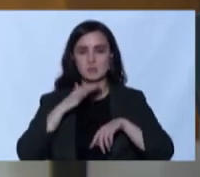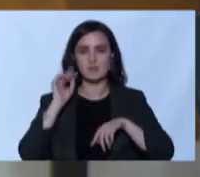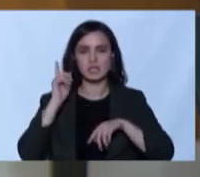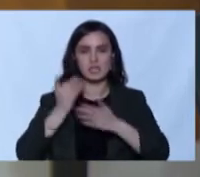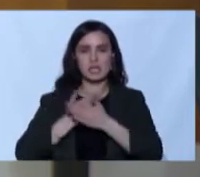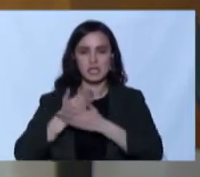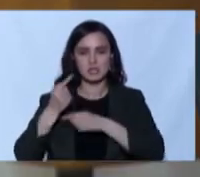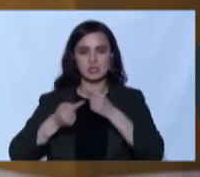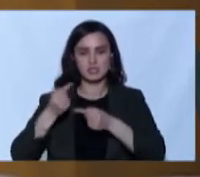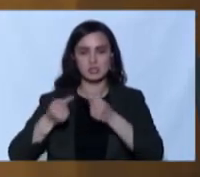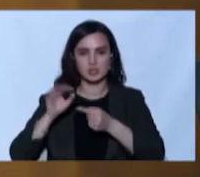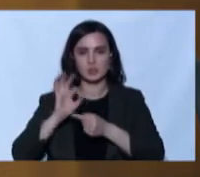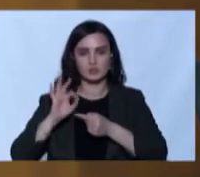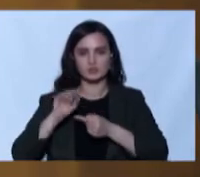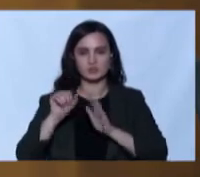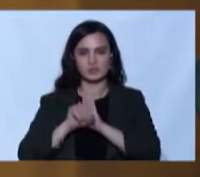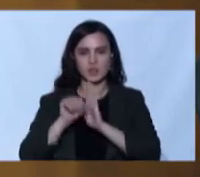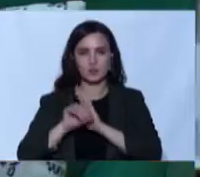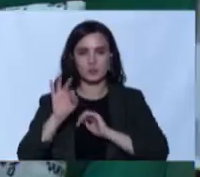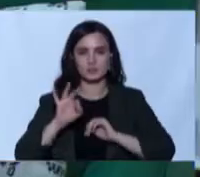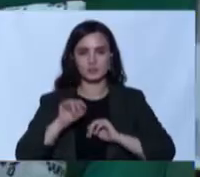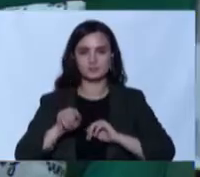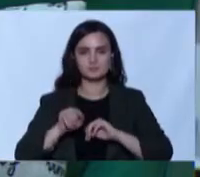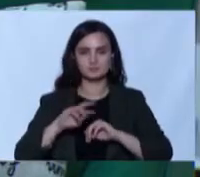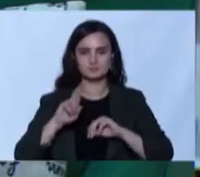legends of murder and